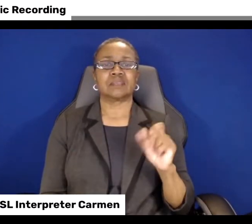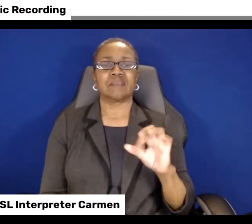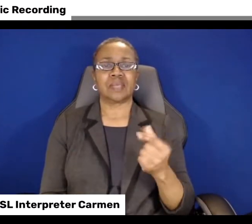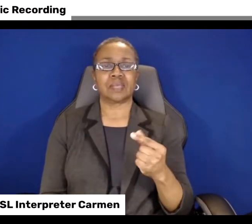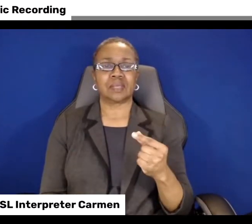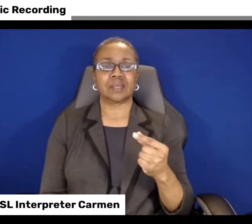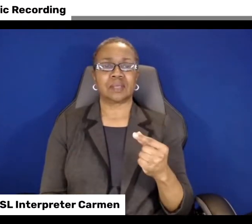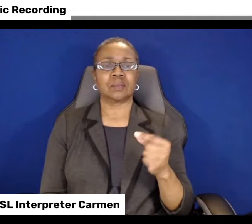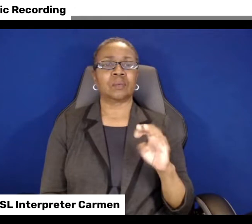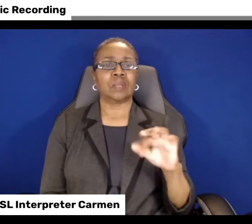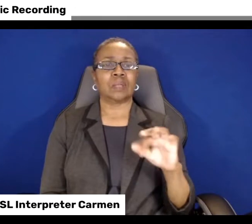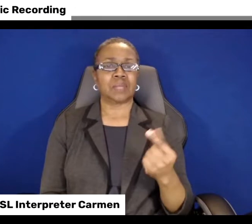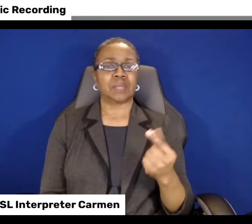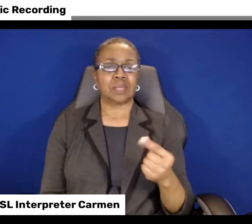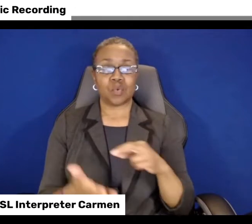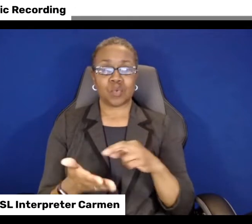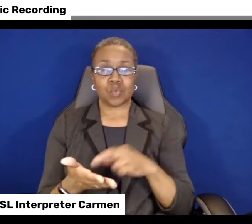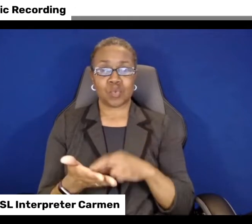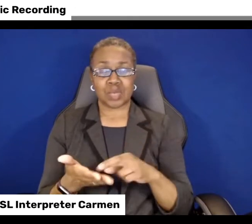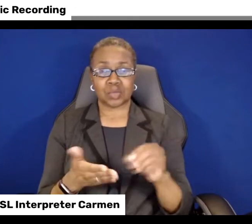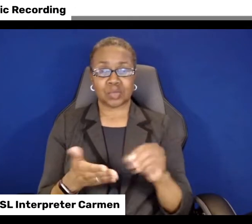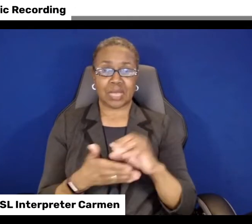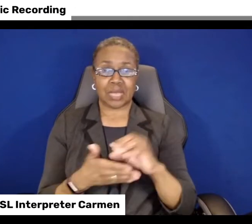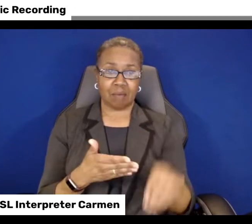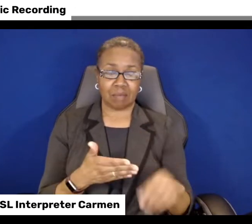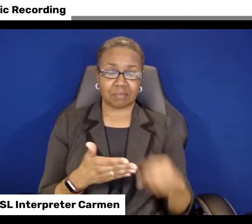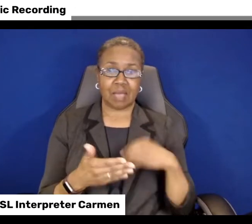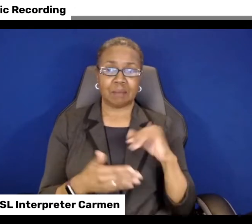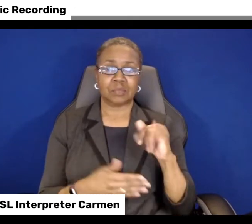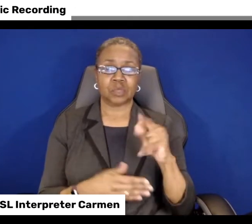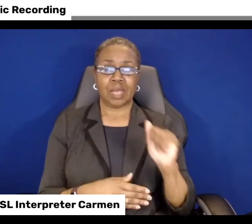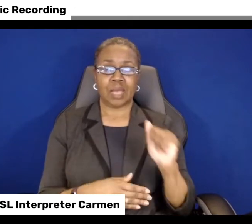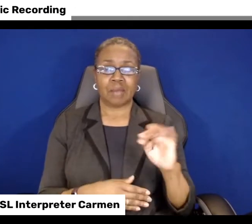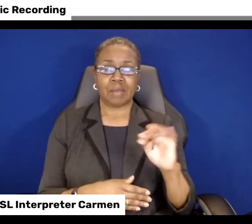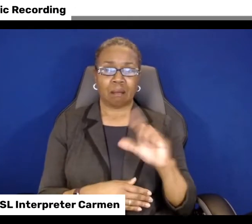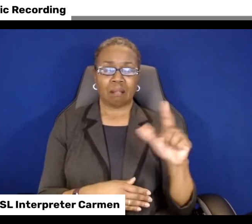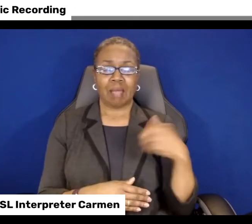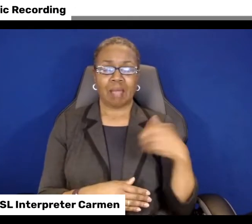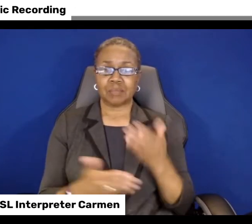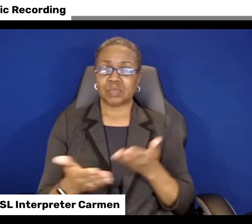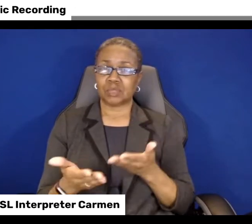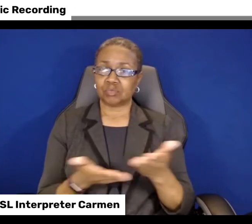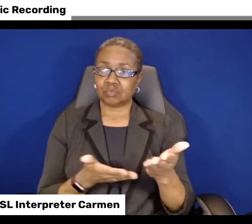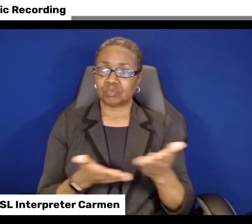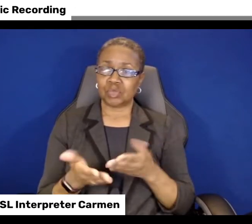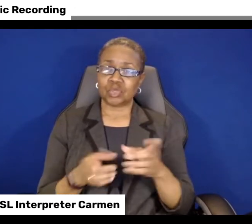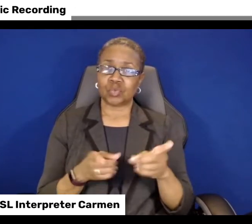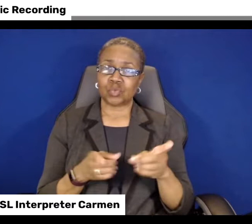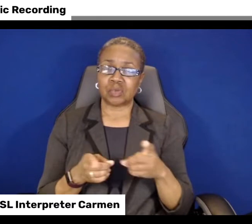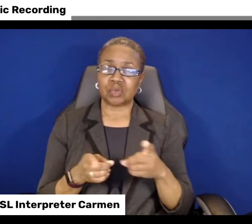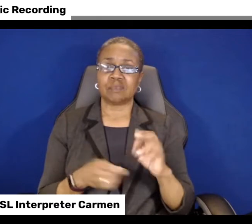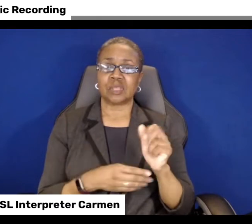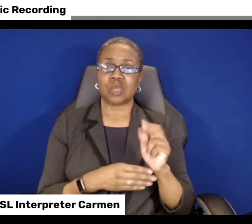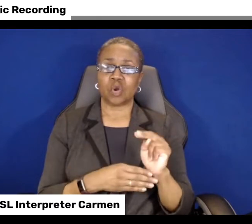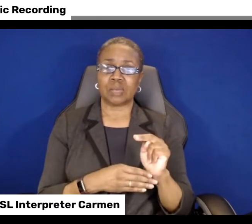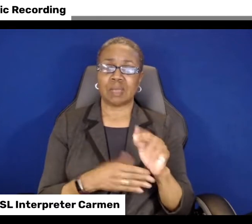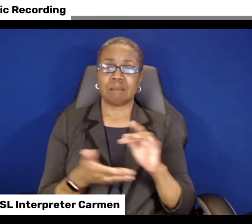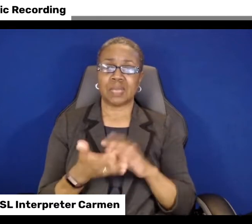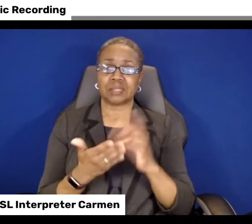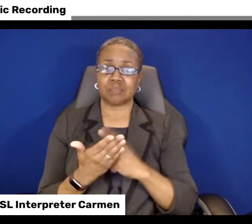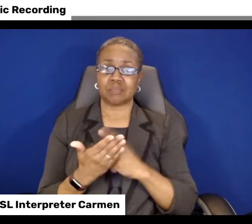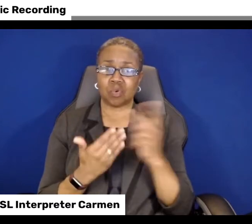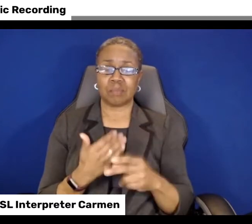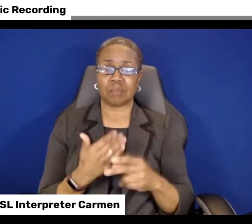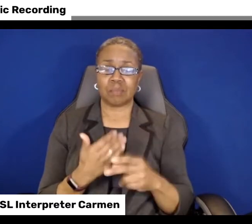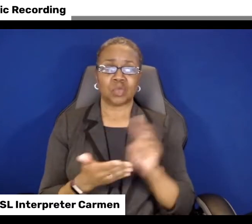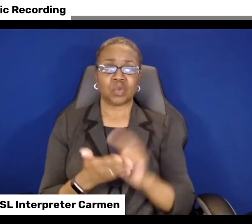Outcomes. I'm Joanna Michael. I am currently serving as the director of the Urban Medicine Program at the UIC College of